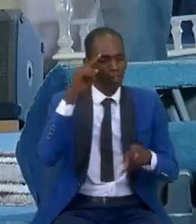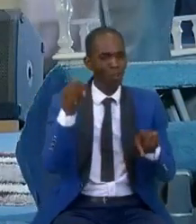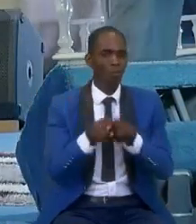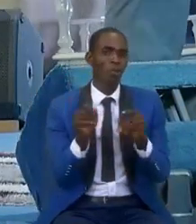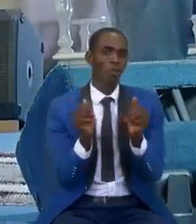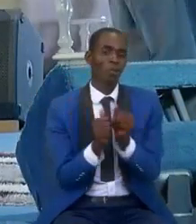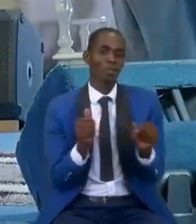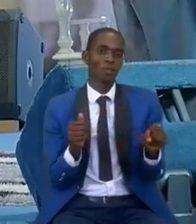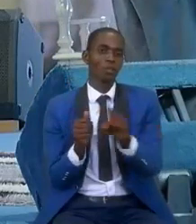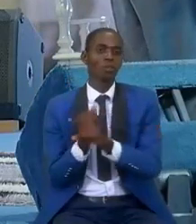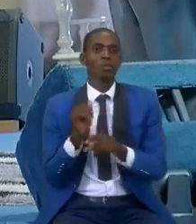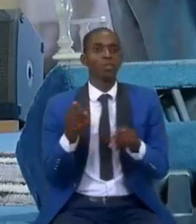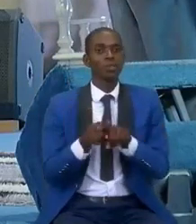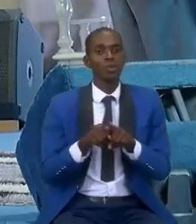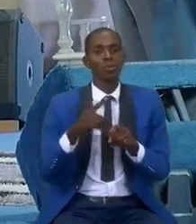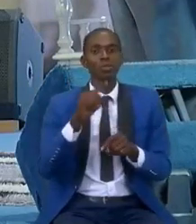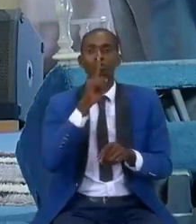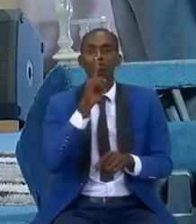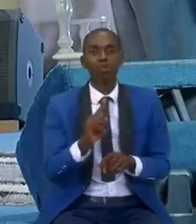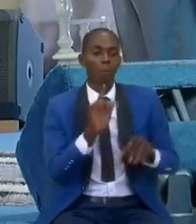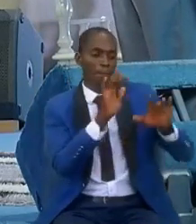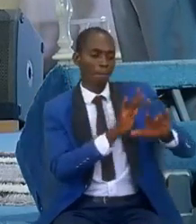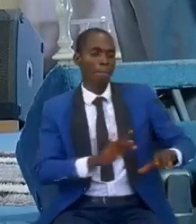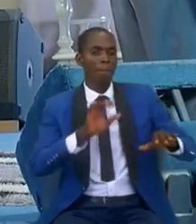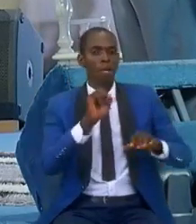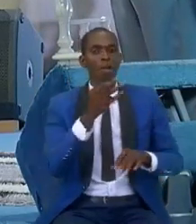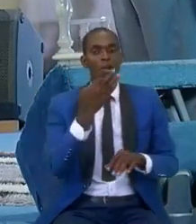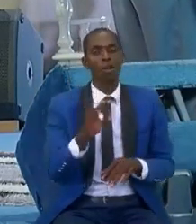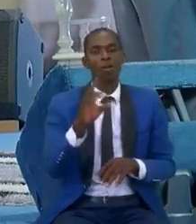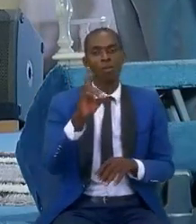he tells us how to come. He says, seek ye Lord, seek